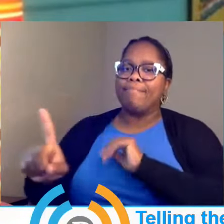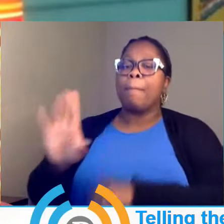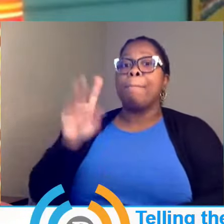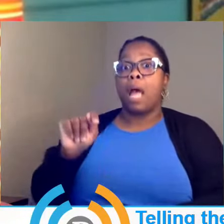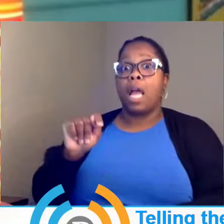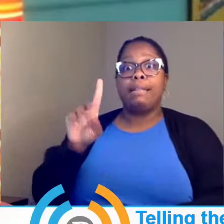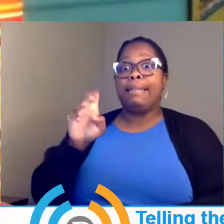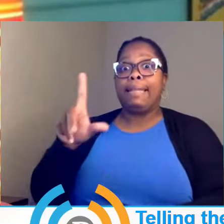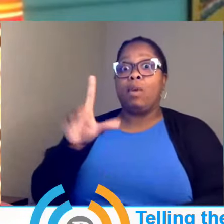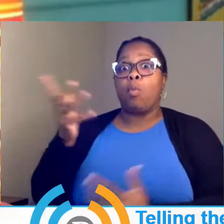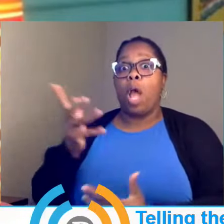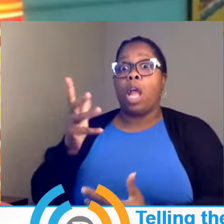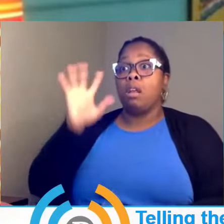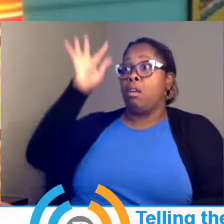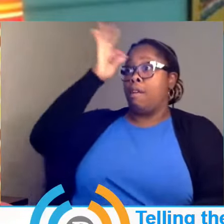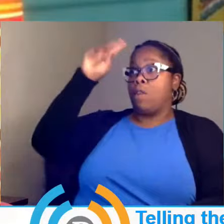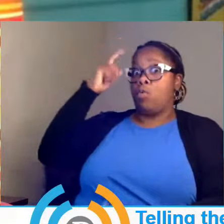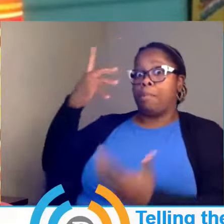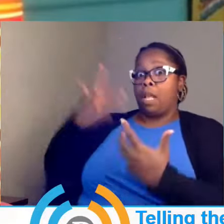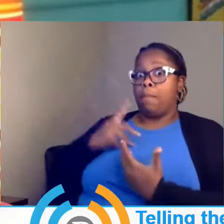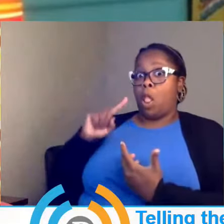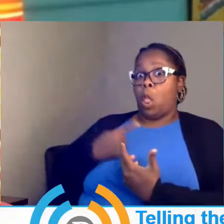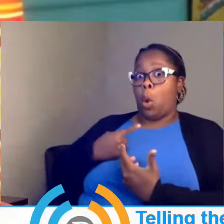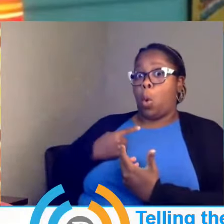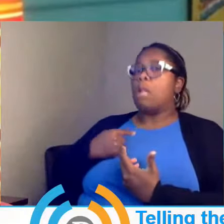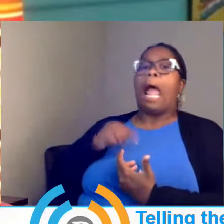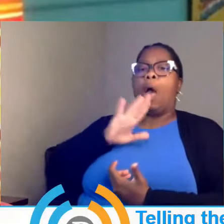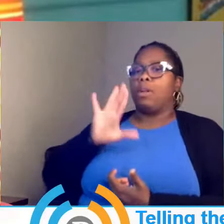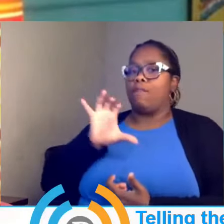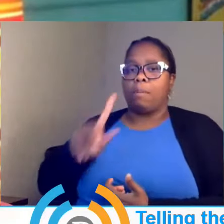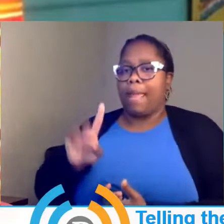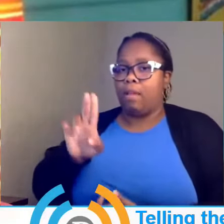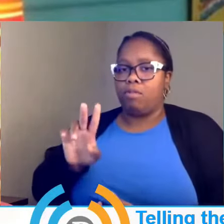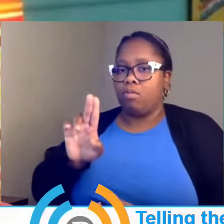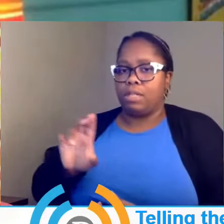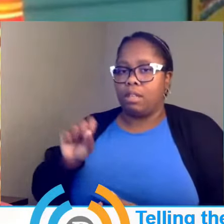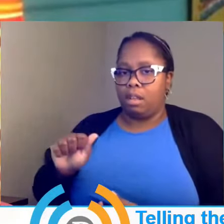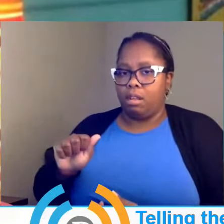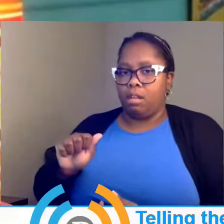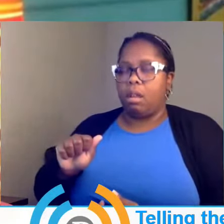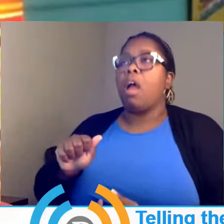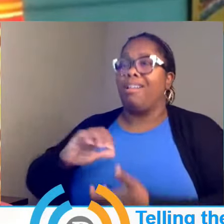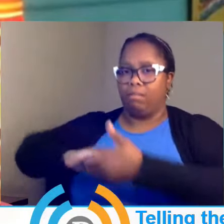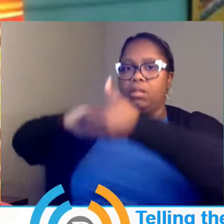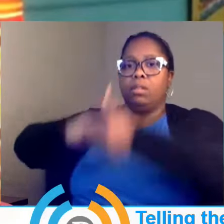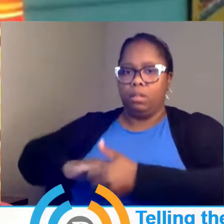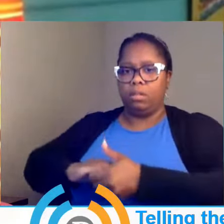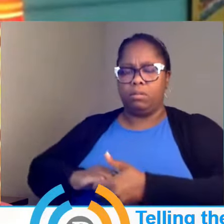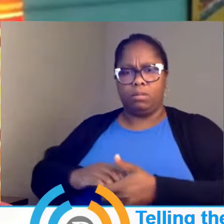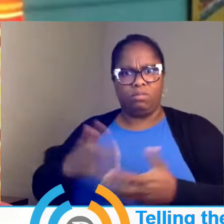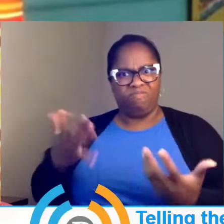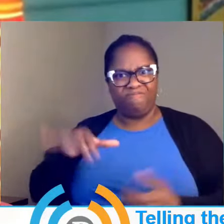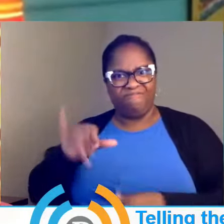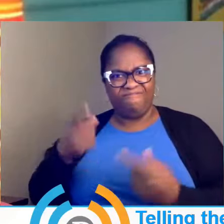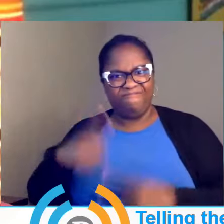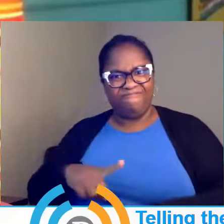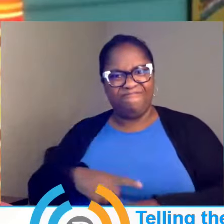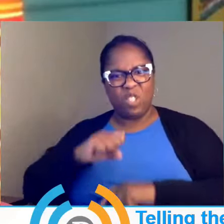will leave him alone. That happened last year. These things are happening. Structures and systems are being built in this